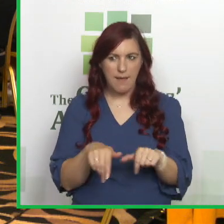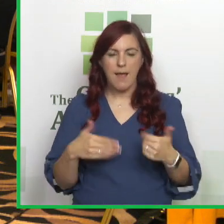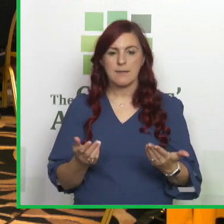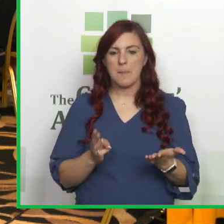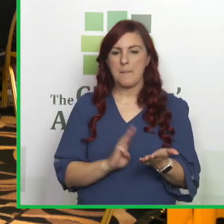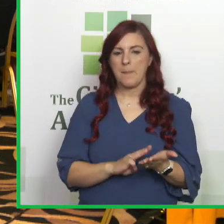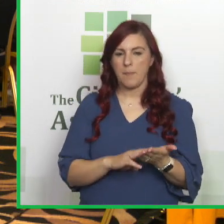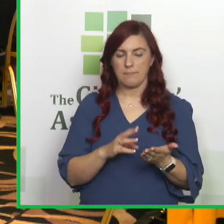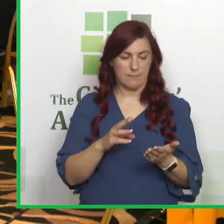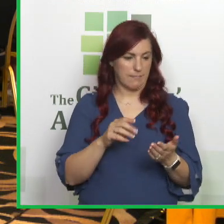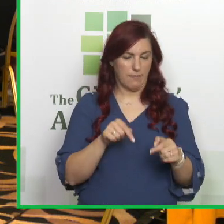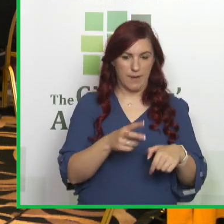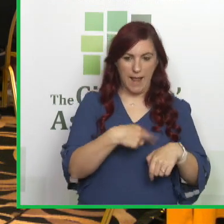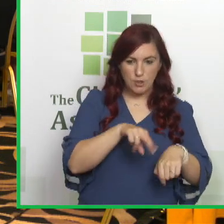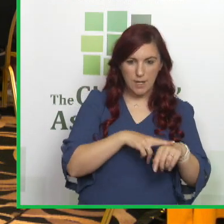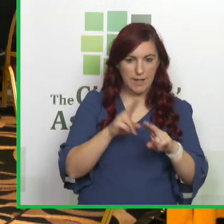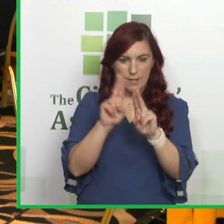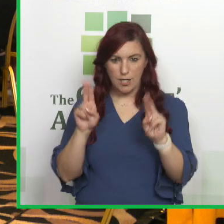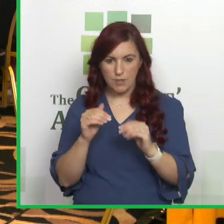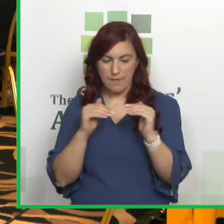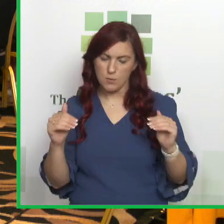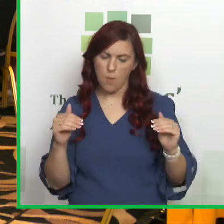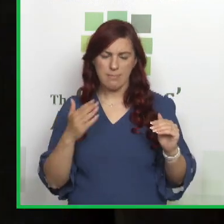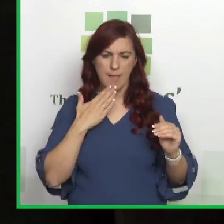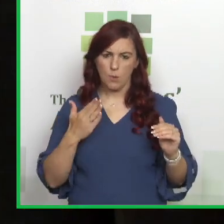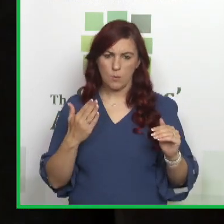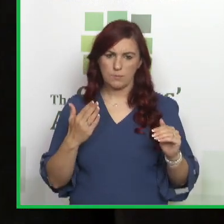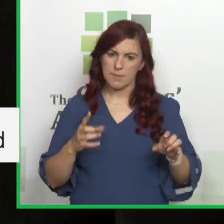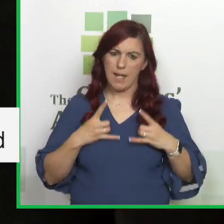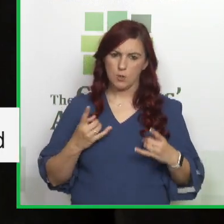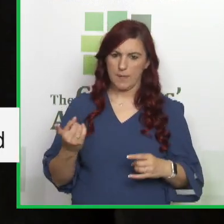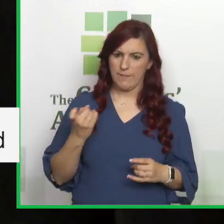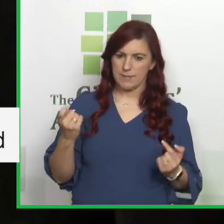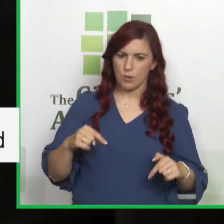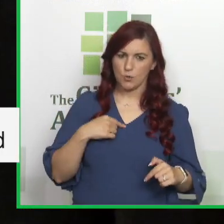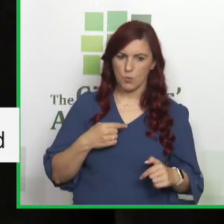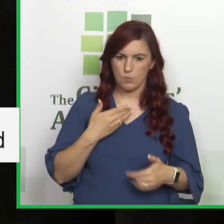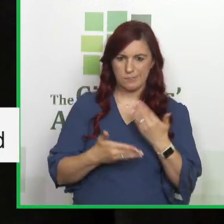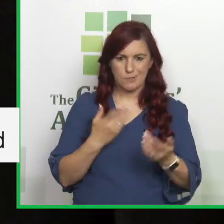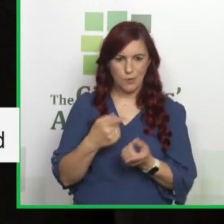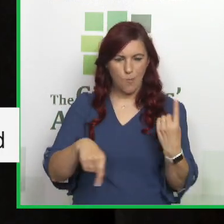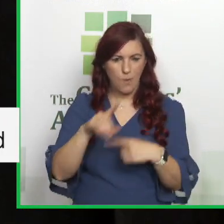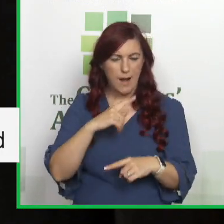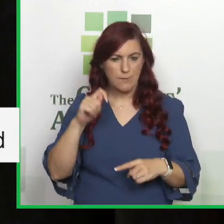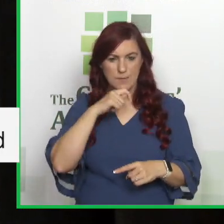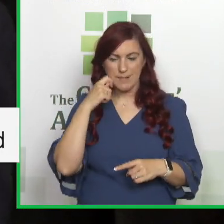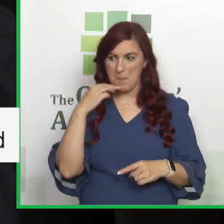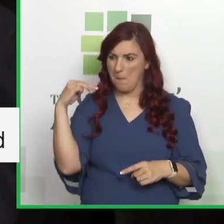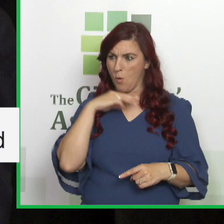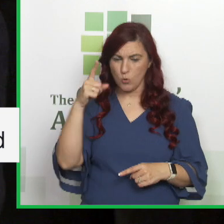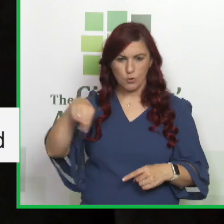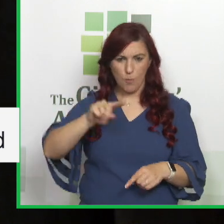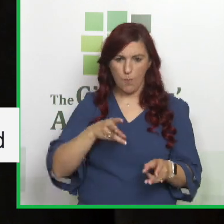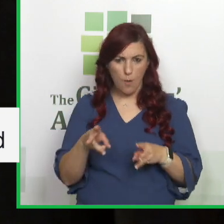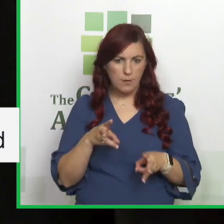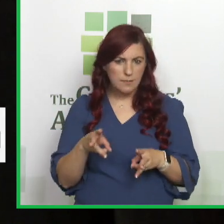and international level, I'm absolutely delighted to be invited here to address the Citizens' Assembly, and I wish to acknowledge the importance of the work that you're actually doing.